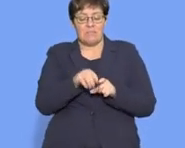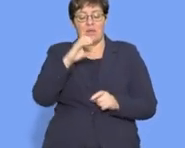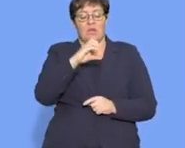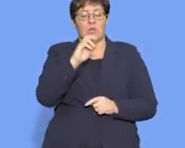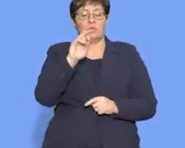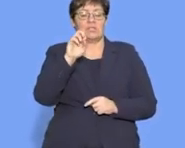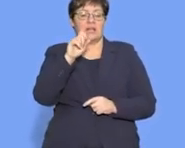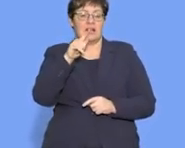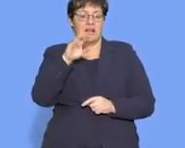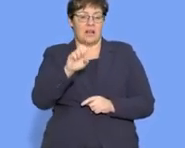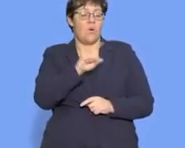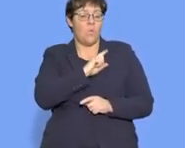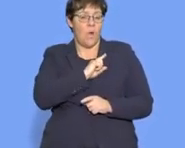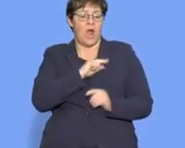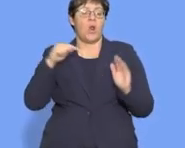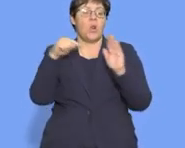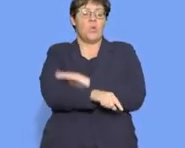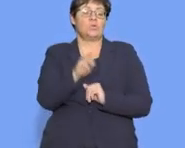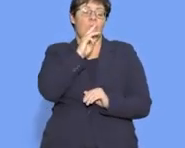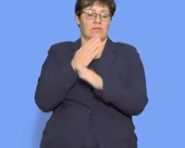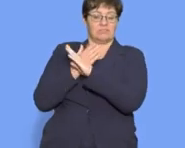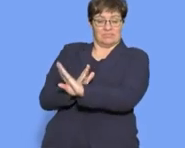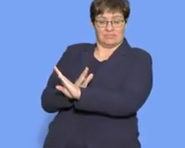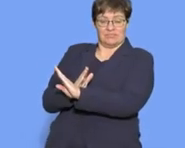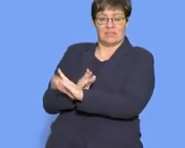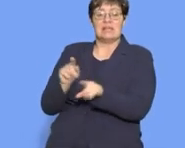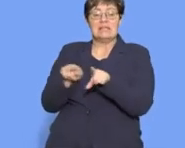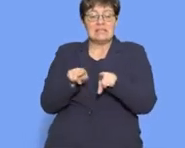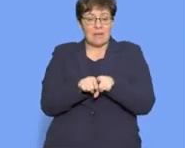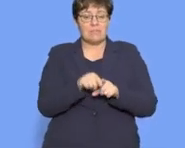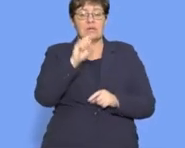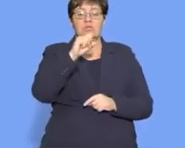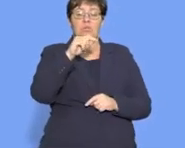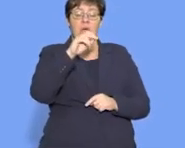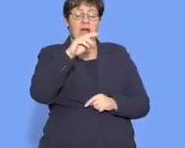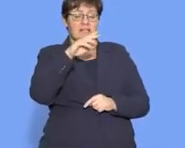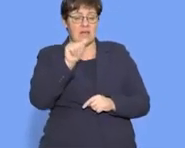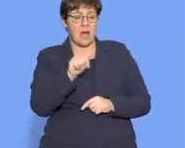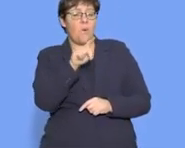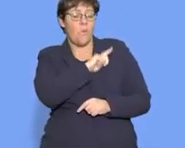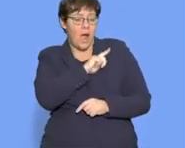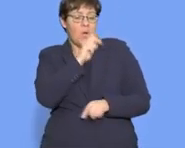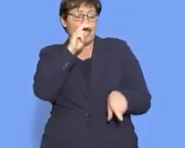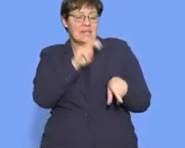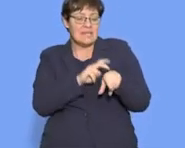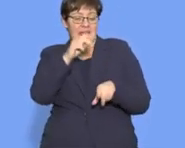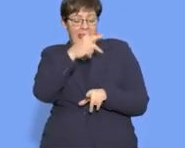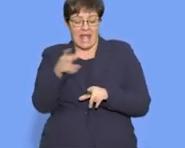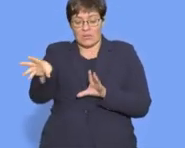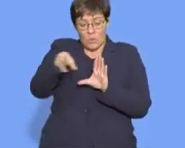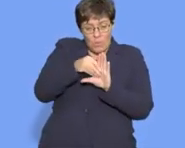cuticle to prevent water loss, plus they would need stomata to get in the gases they